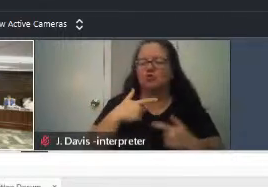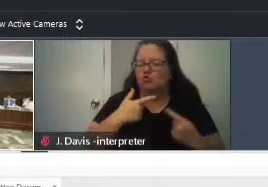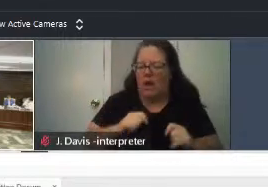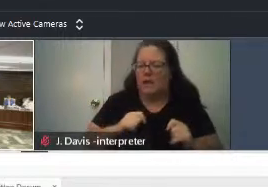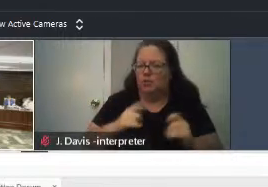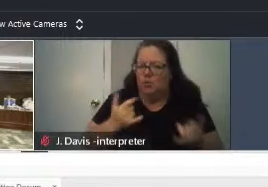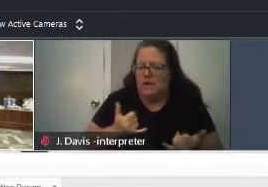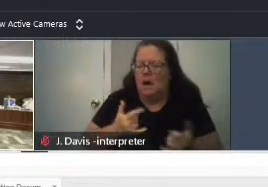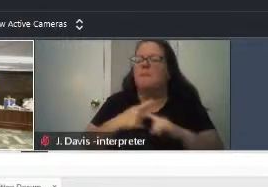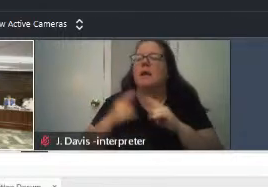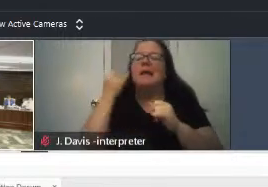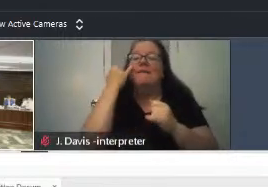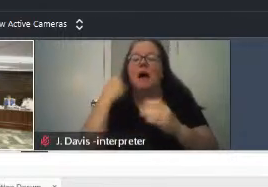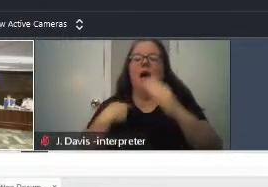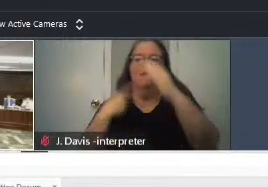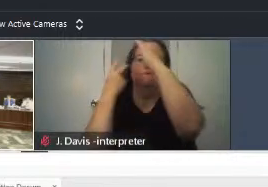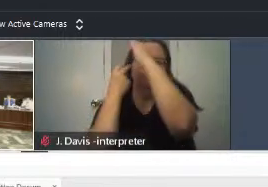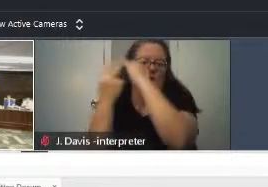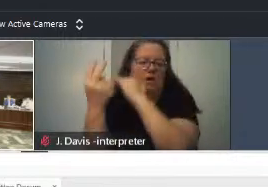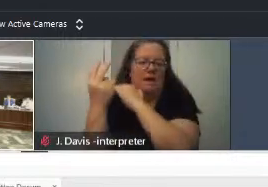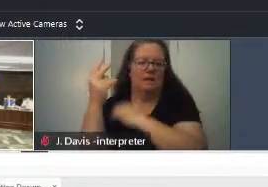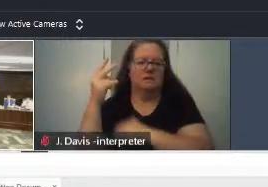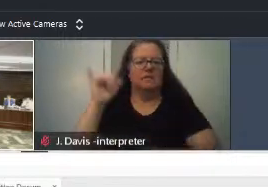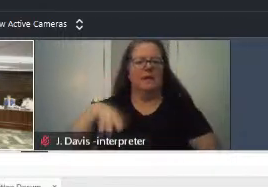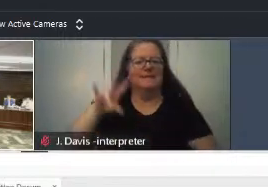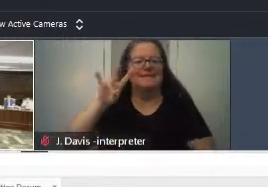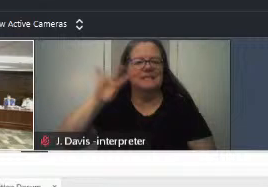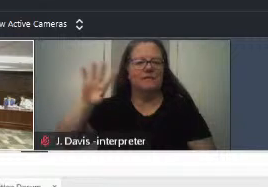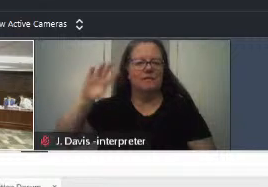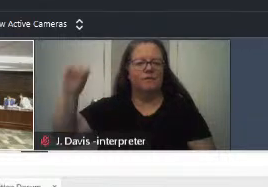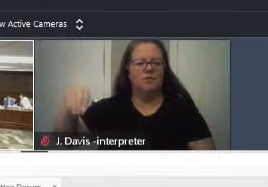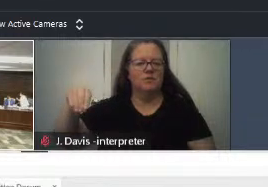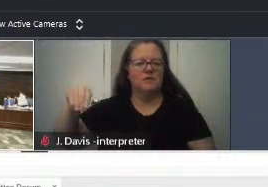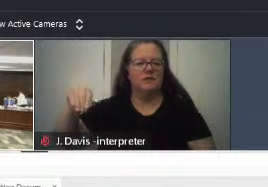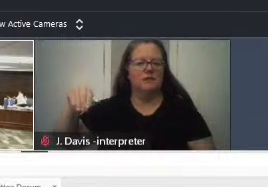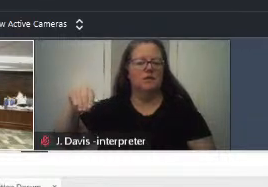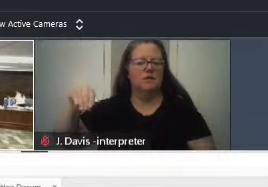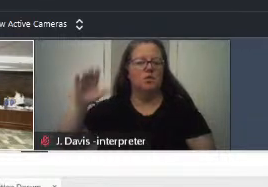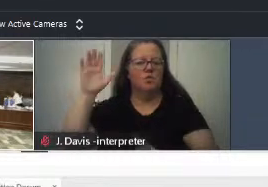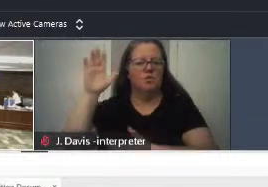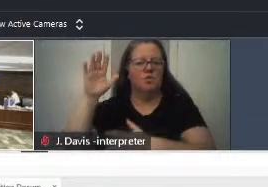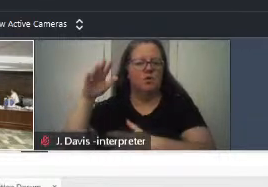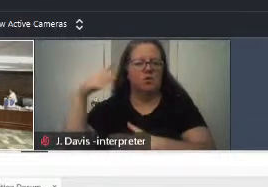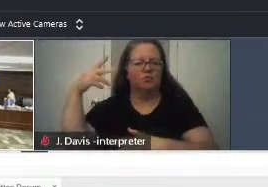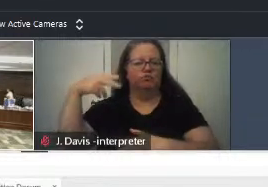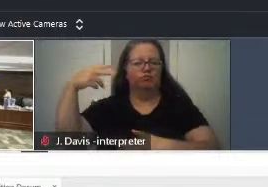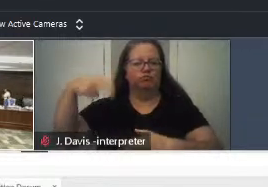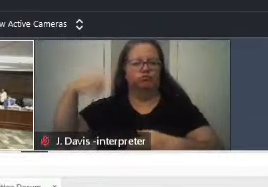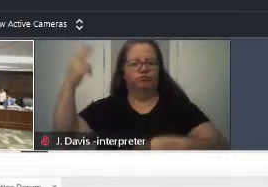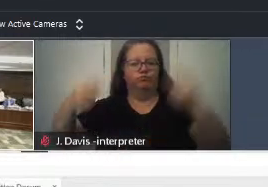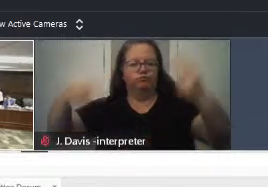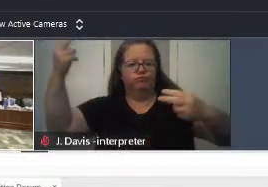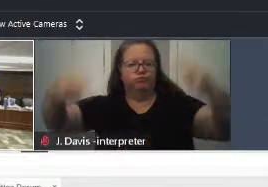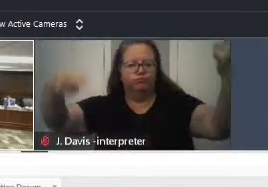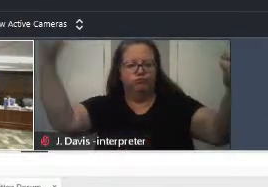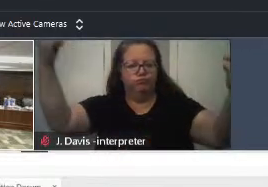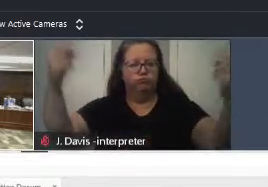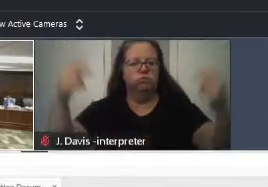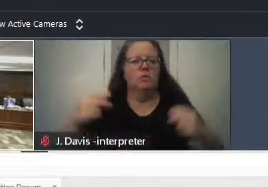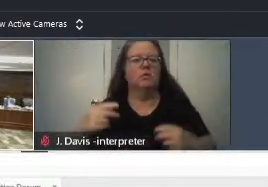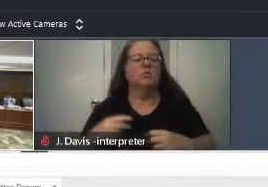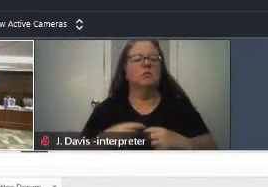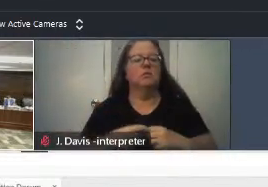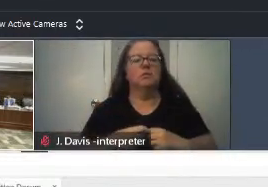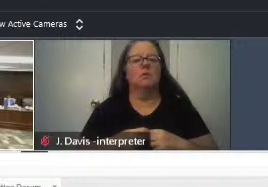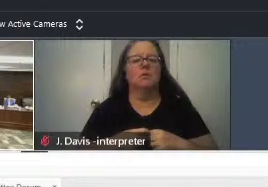that, 75% of the businesses were leaving, well, then the traffic volume is gonna go down pretty significantly, and that